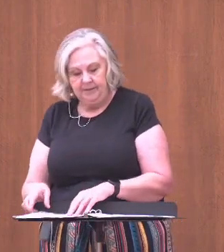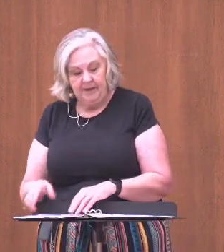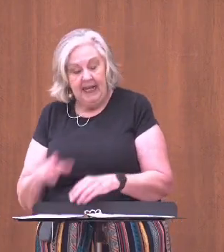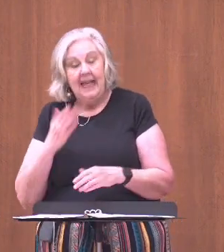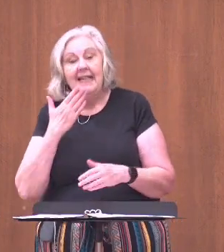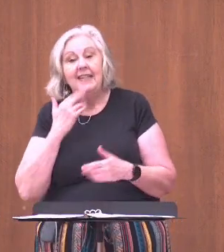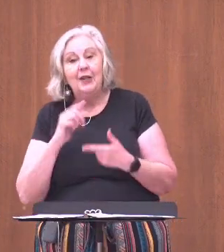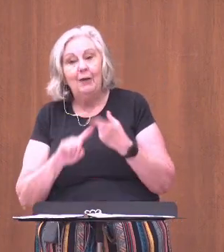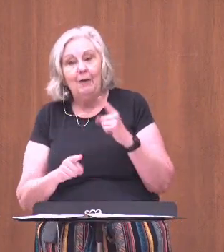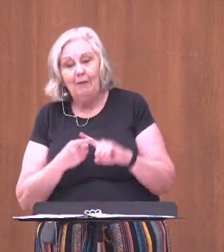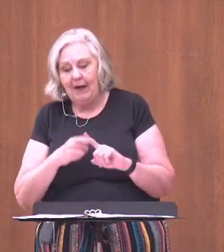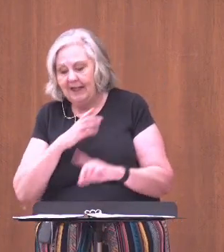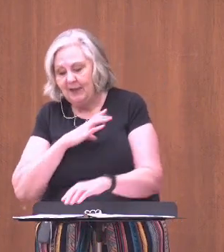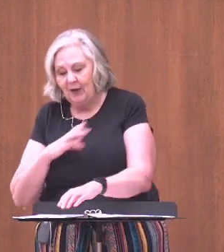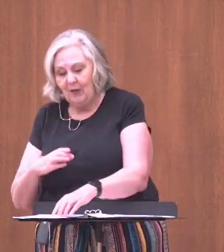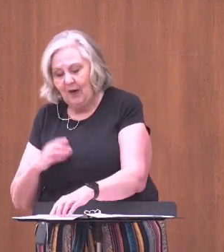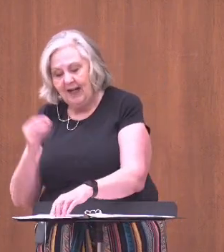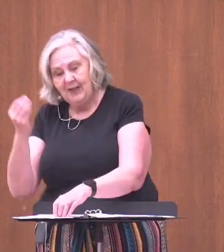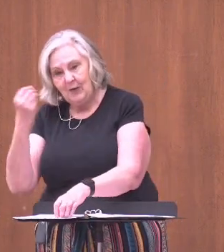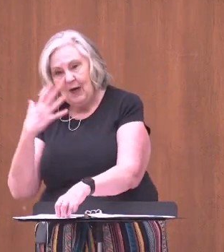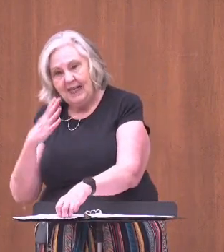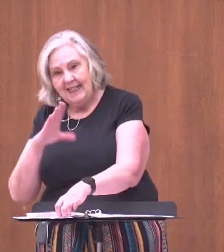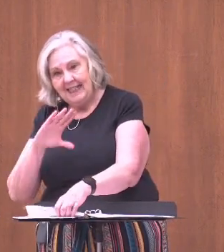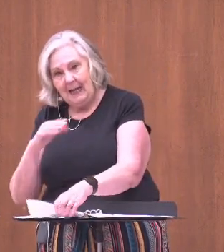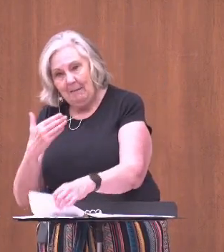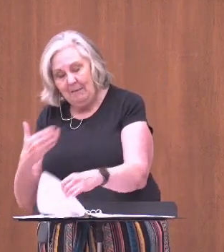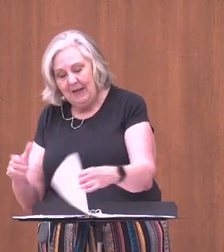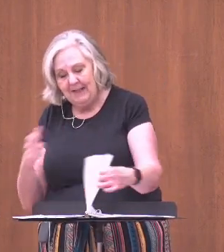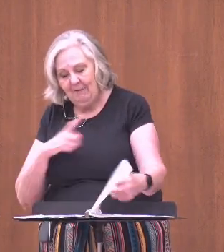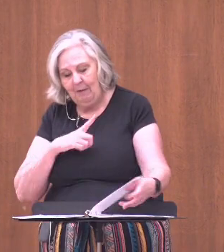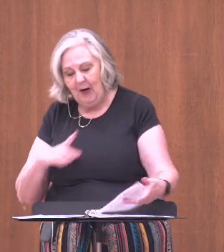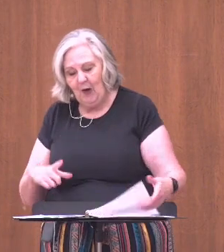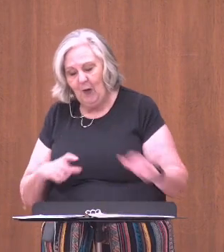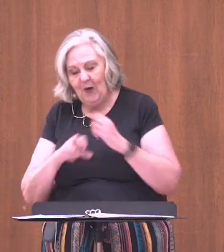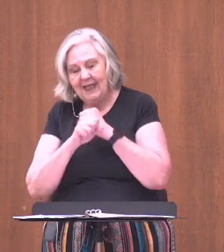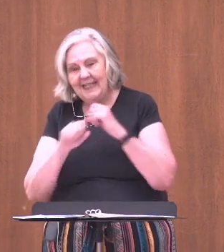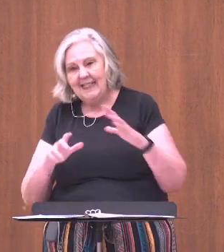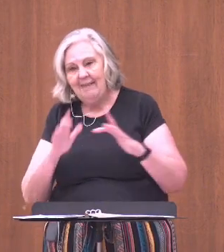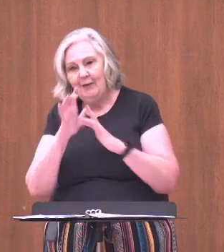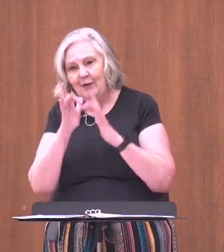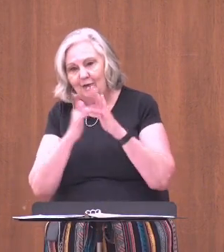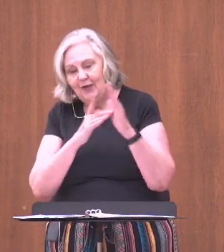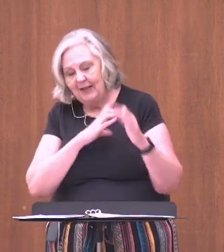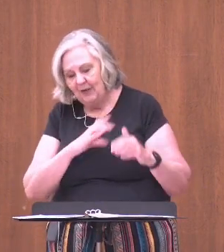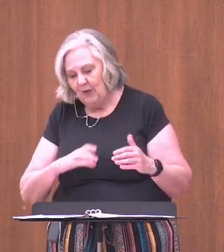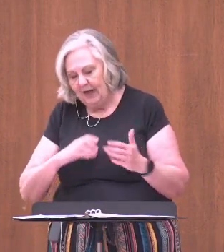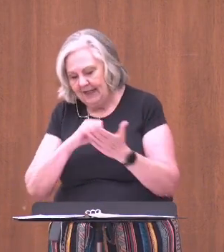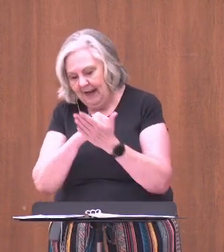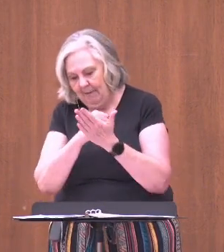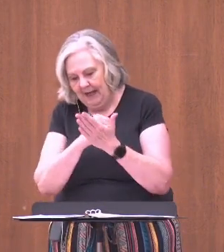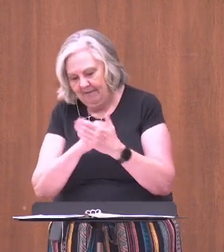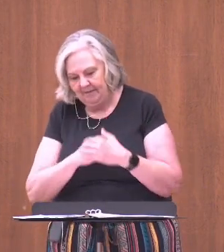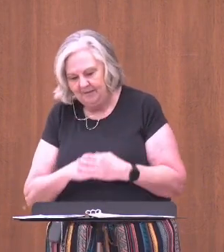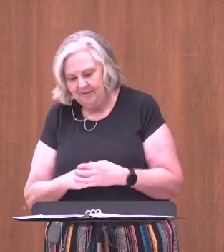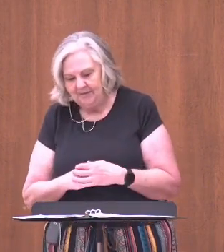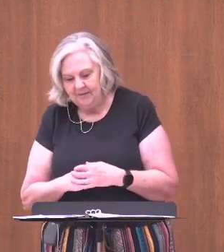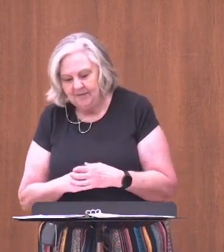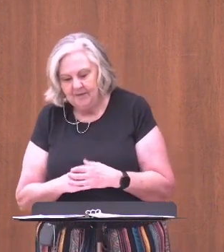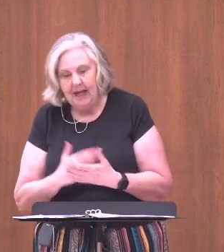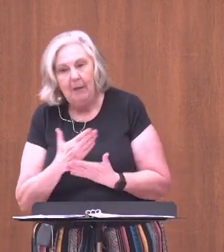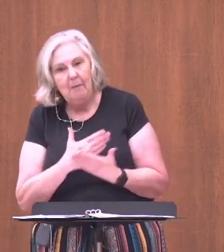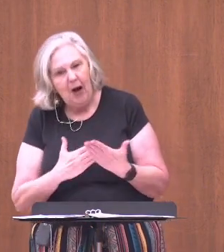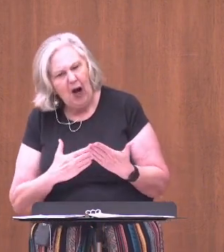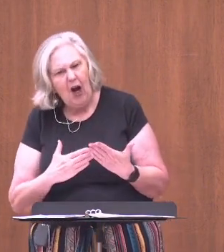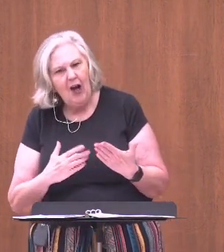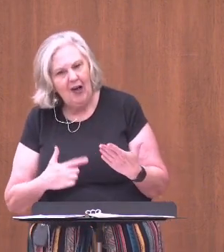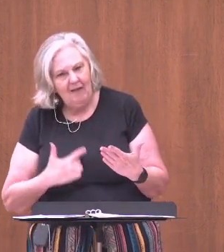Dear friends in Christ, grace to you and peace from God our Father and from our Lord and Savior, Jesus Christ. Amen. It is part of the